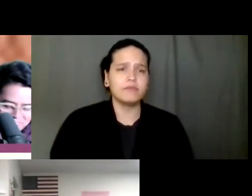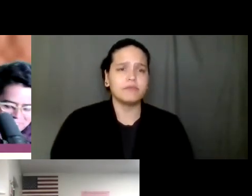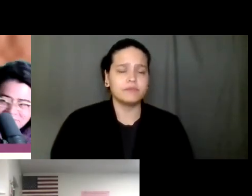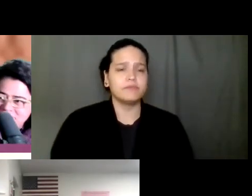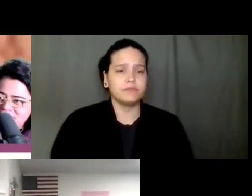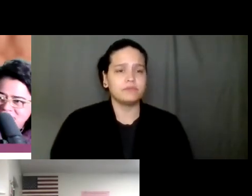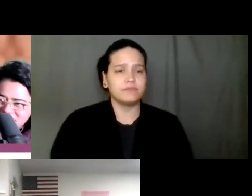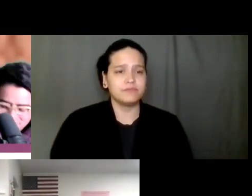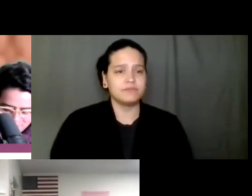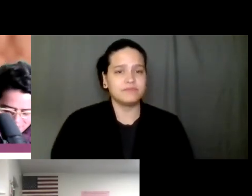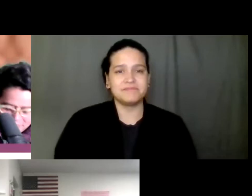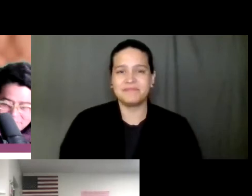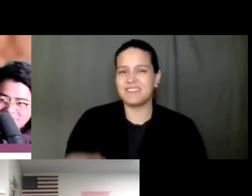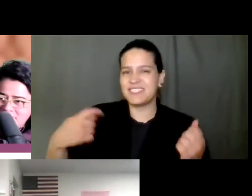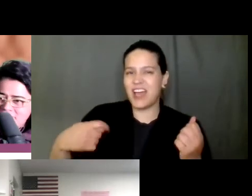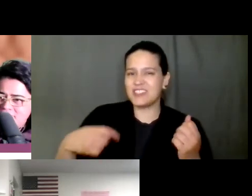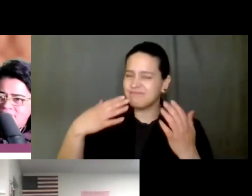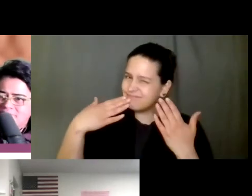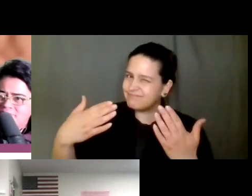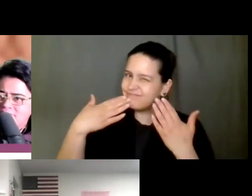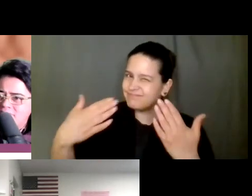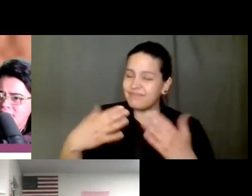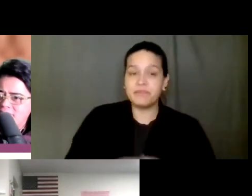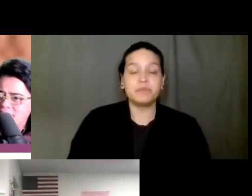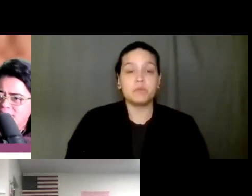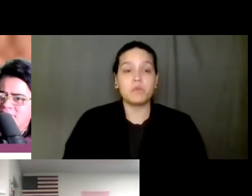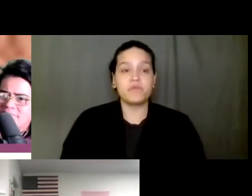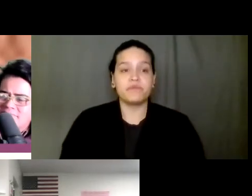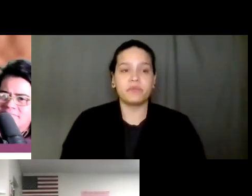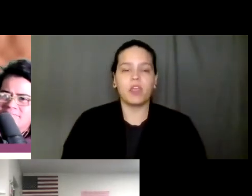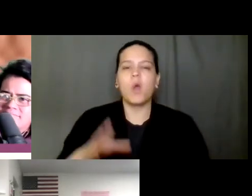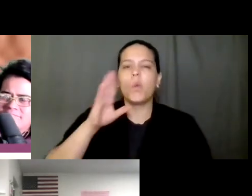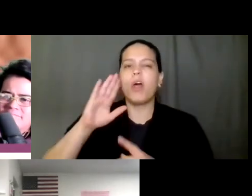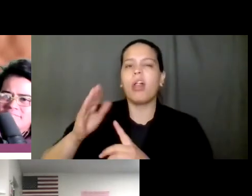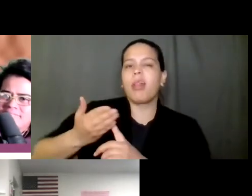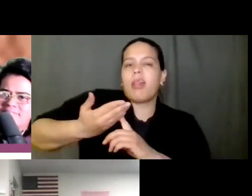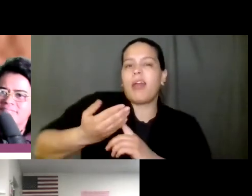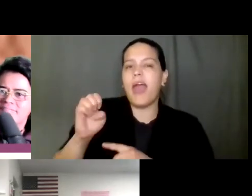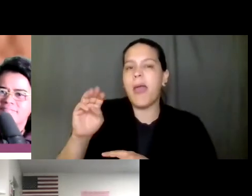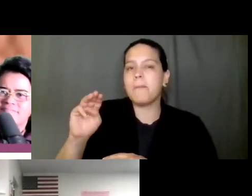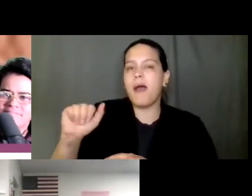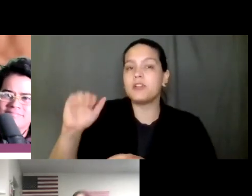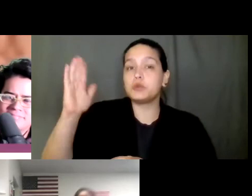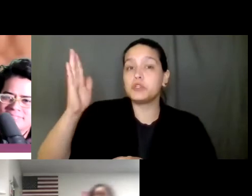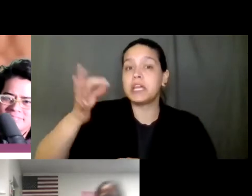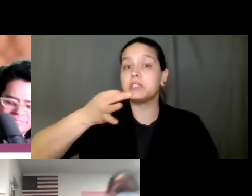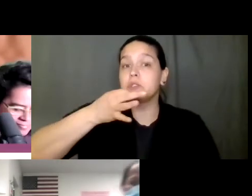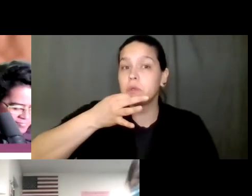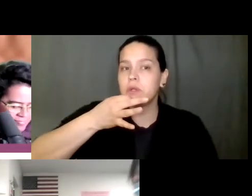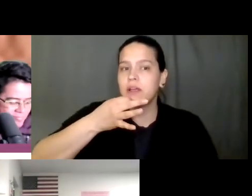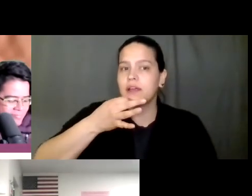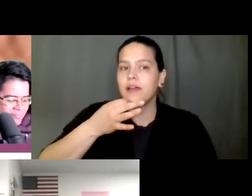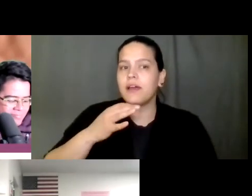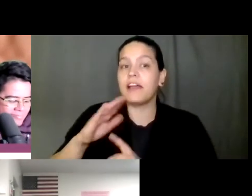Oh, yeah. Oh. We're going to talk Emma into being one of our presenters soon, so let's get her to retire